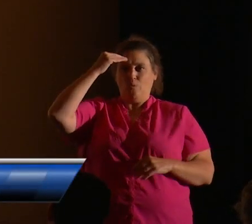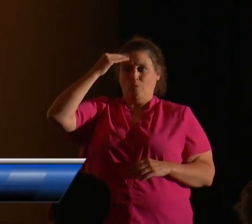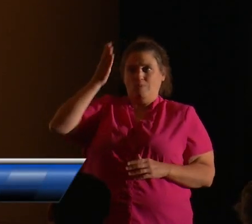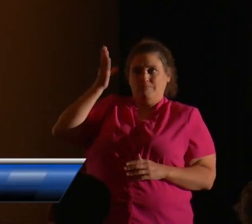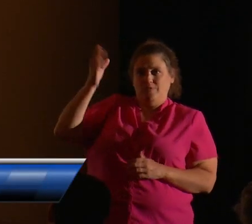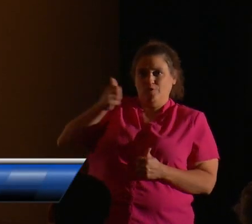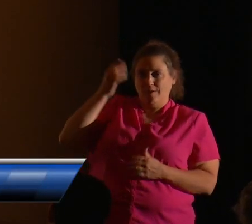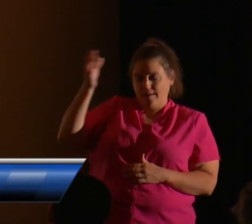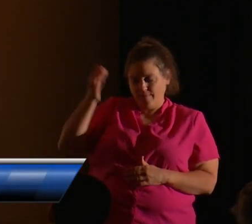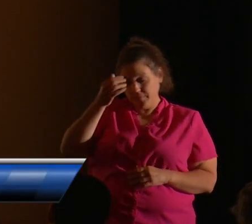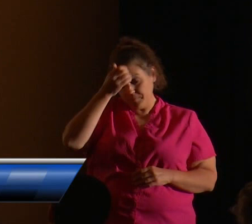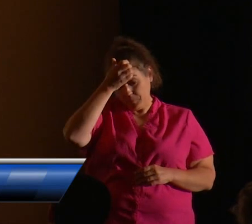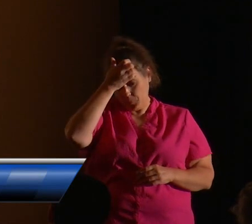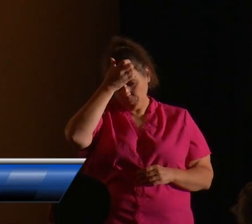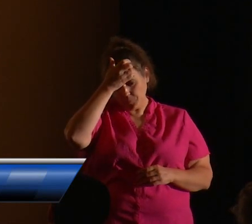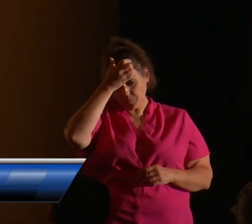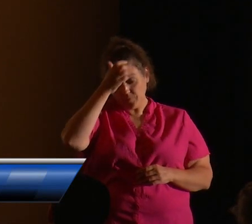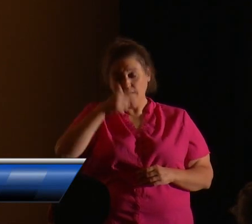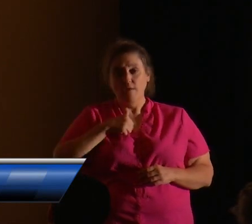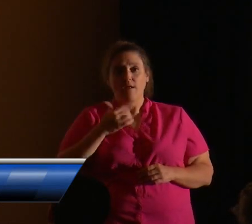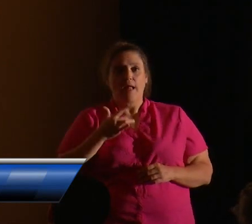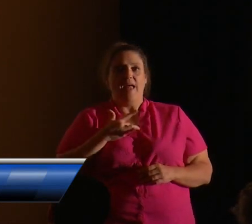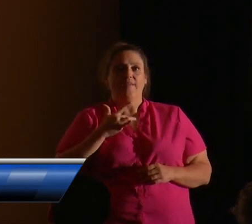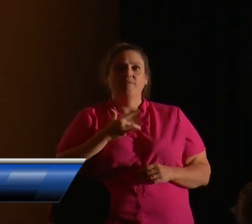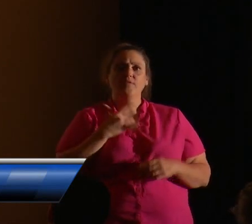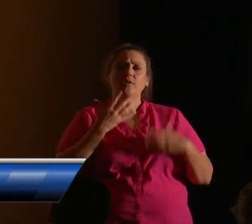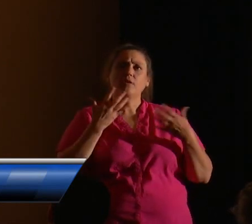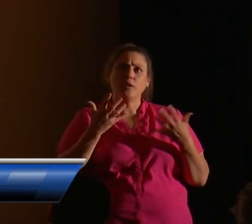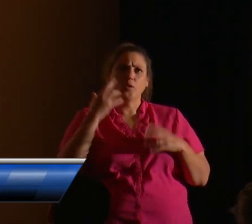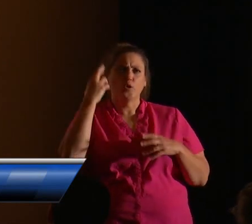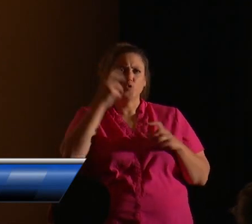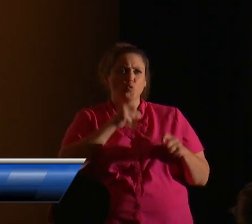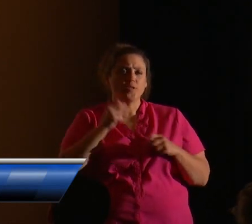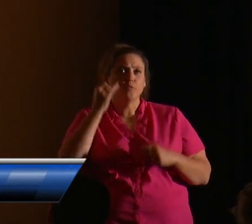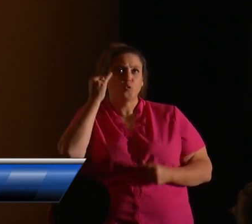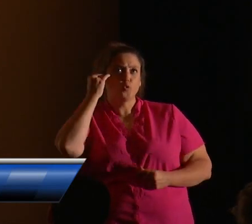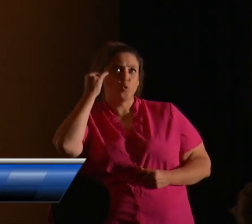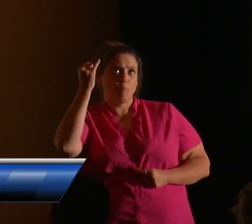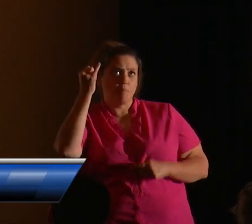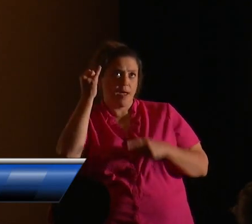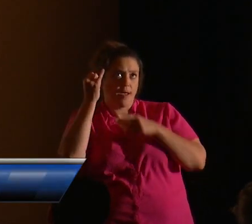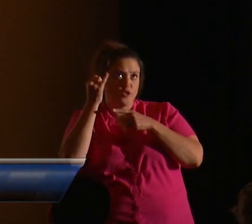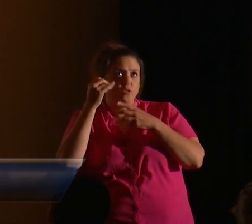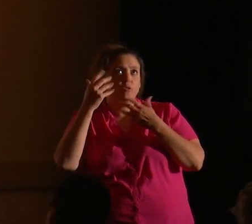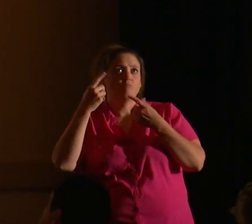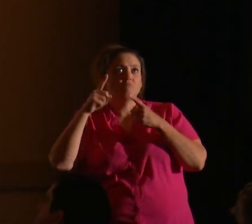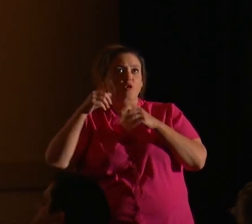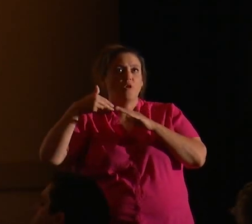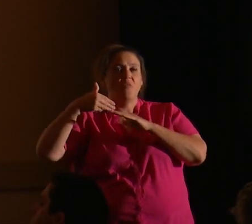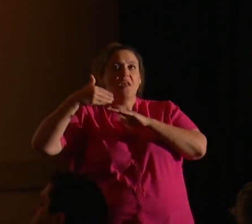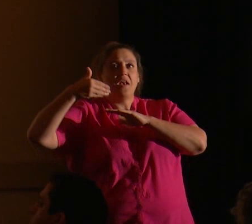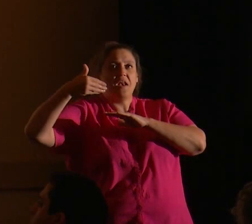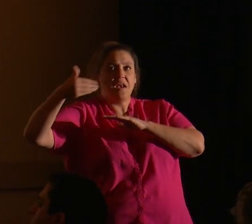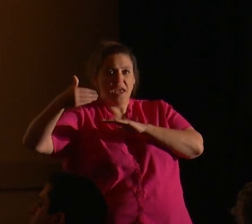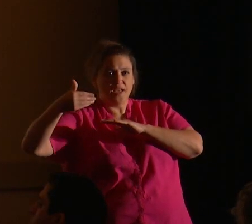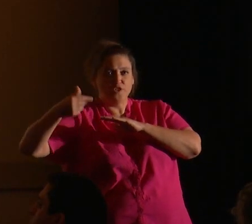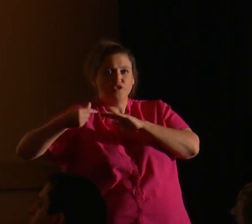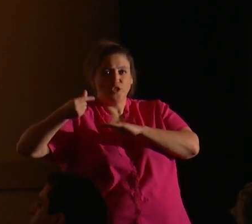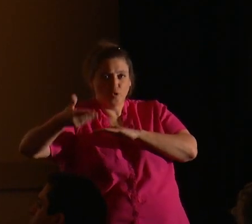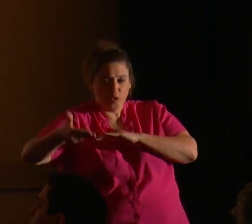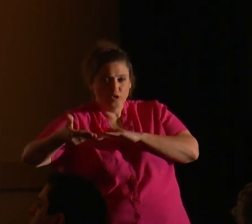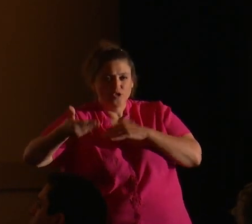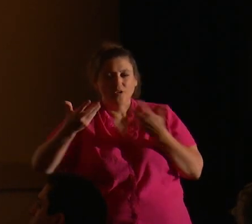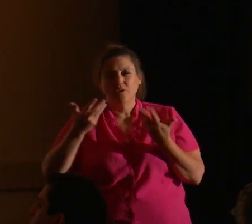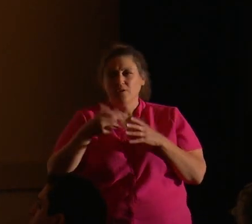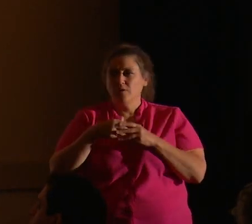I feel that it's quite reasonable to imagine within the next generation, say, within certainly the lives of